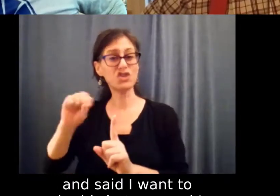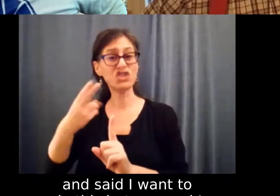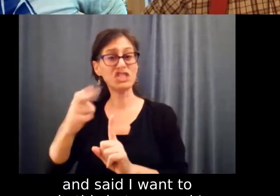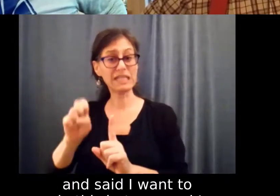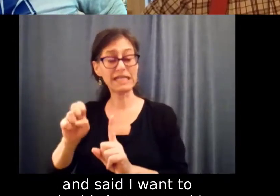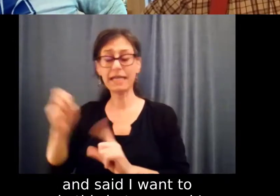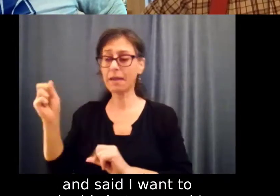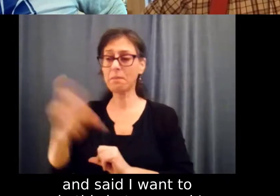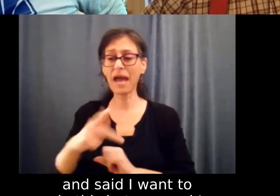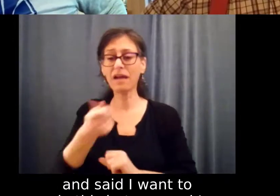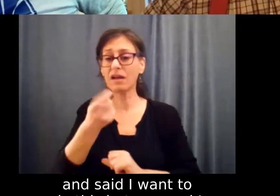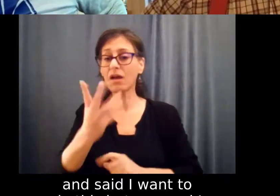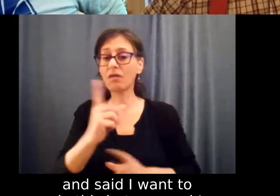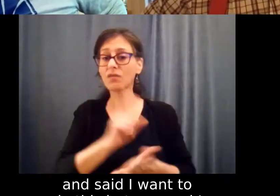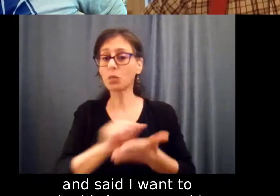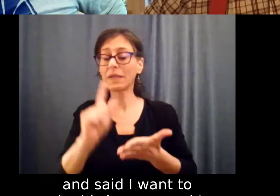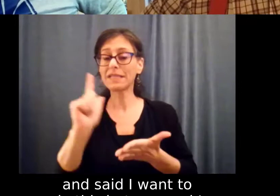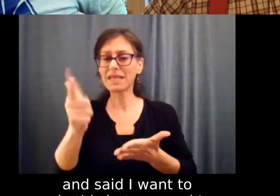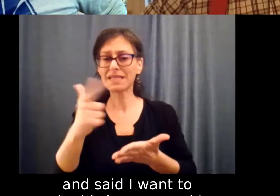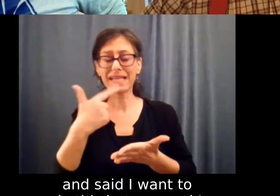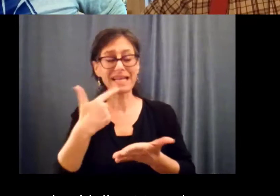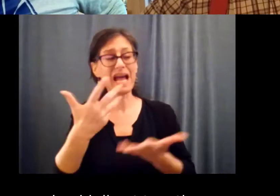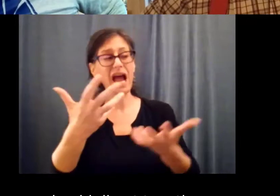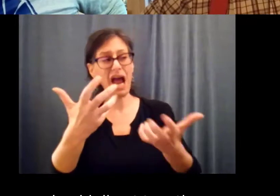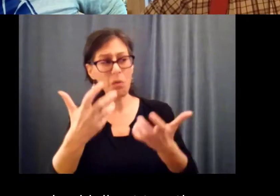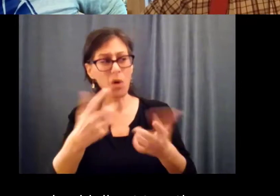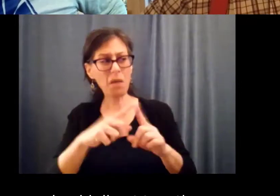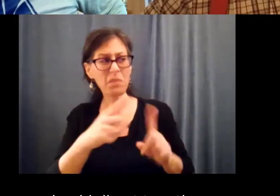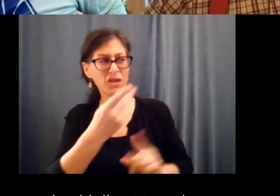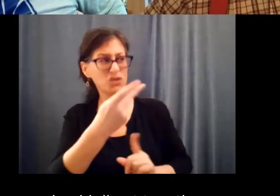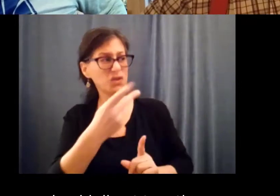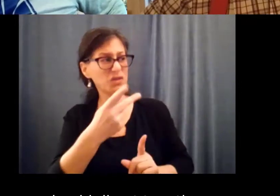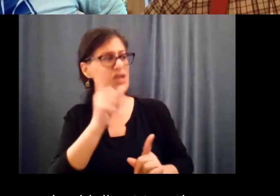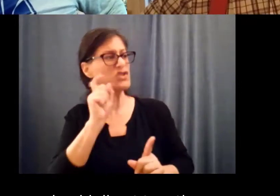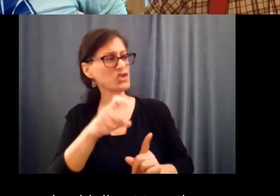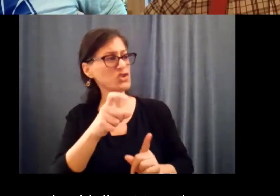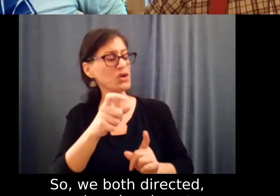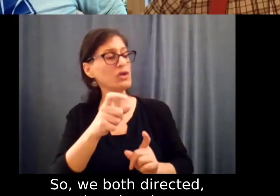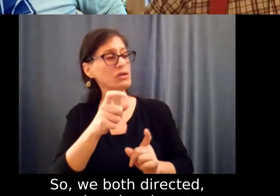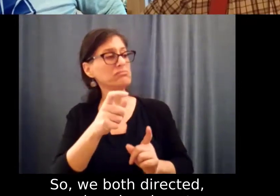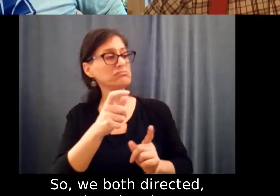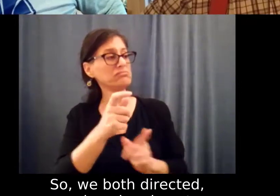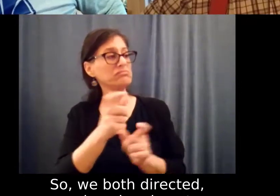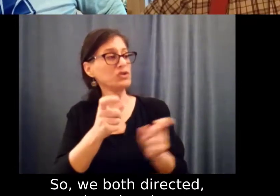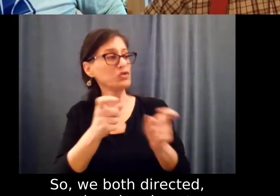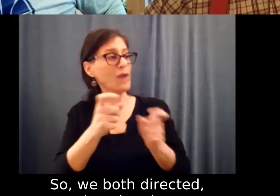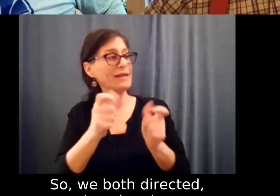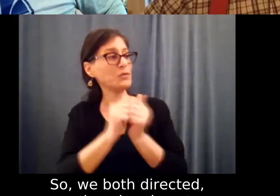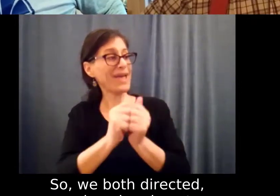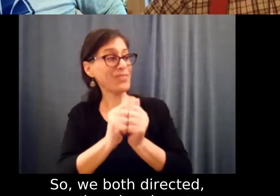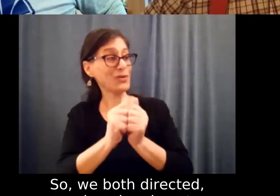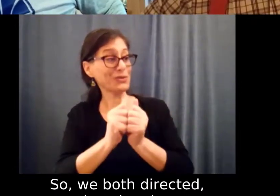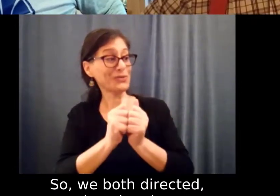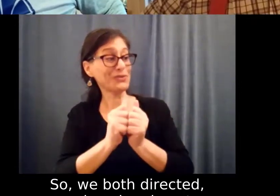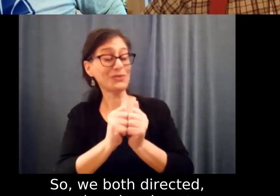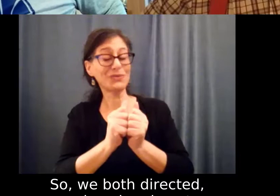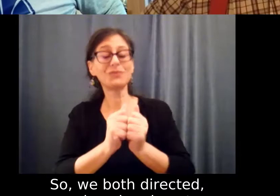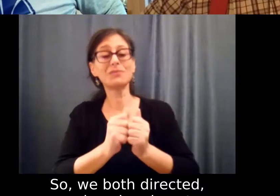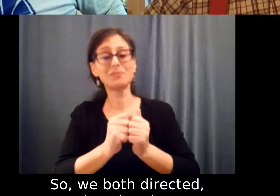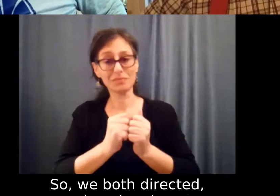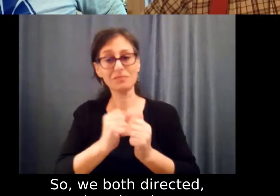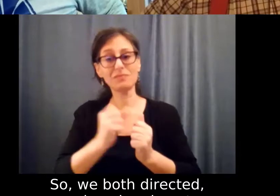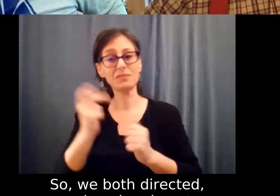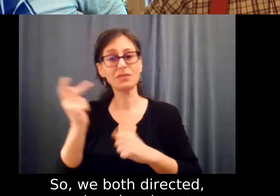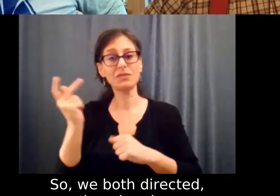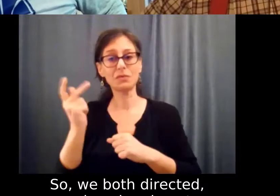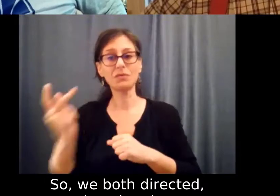and said, I want to do this, but you and I should direct together. And so we both